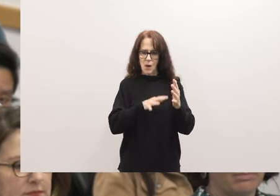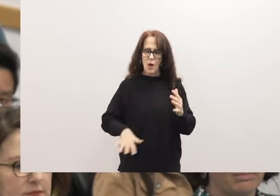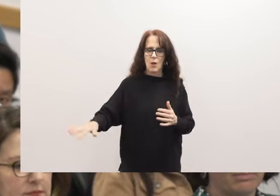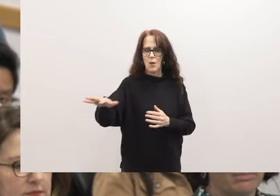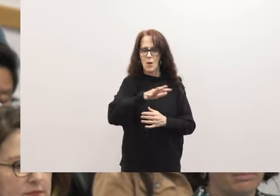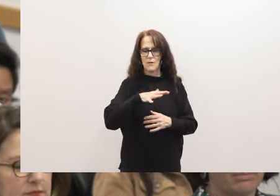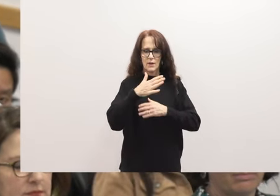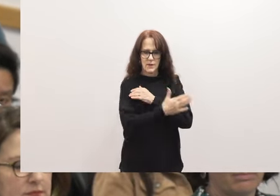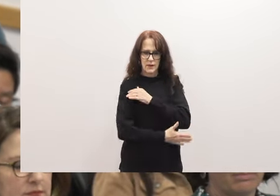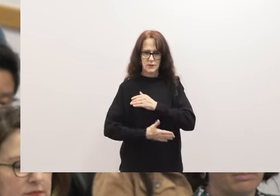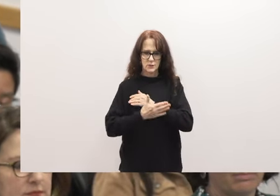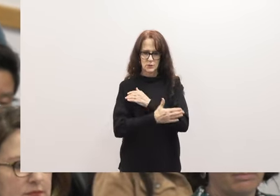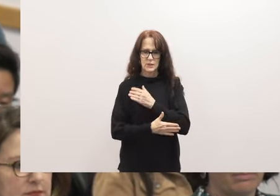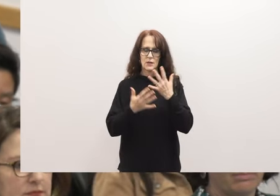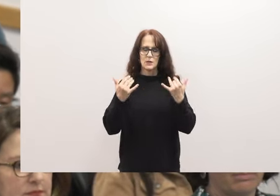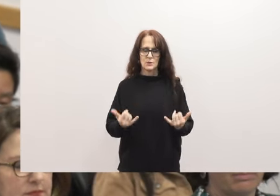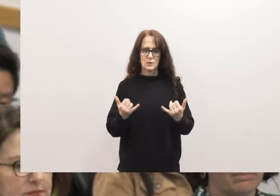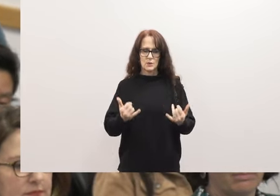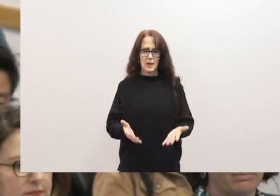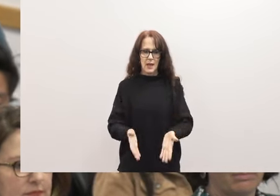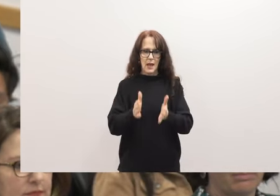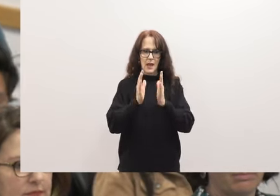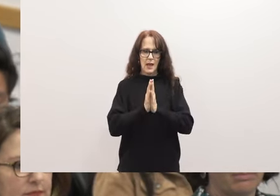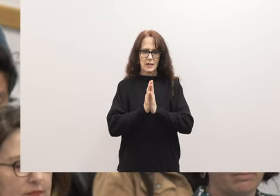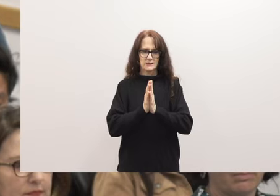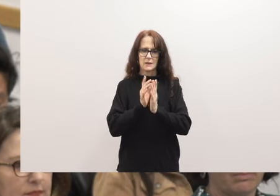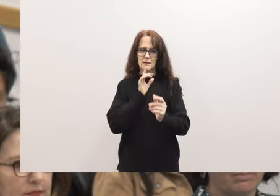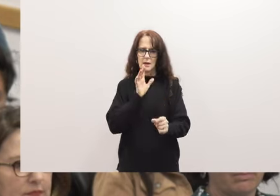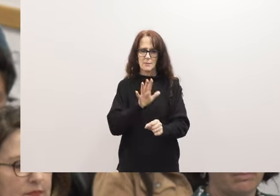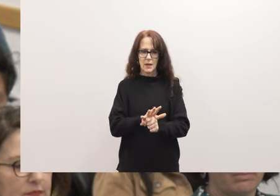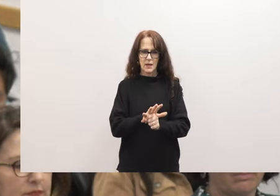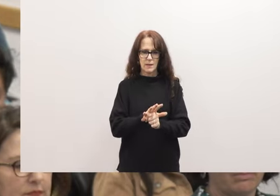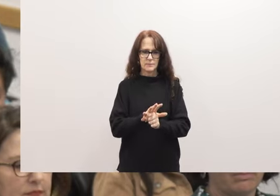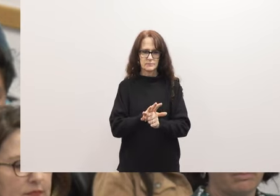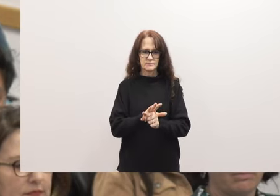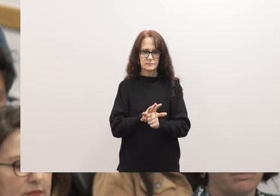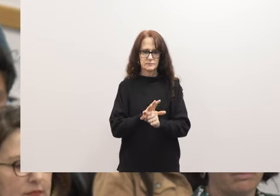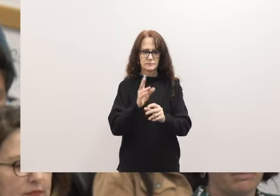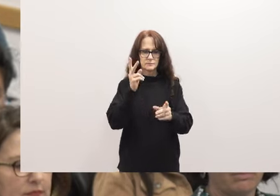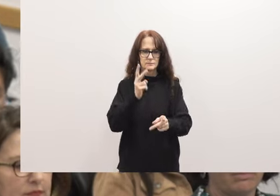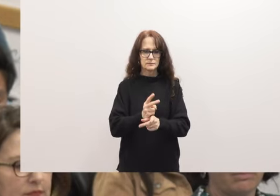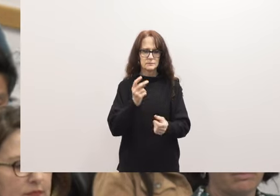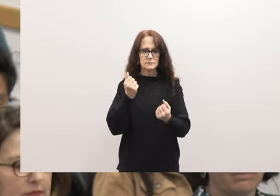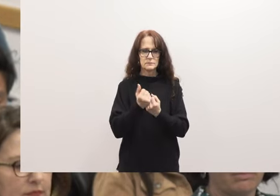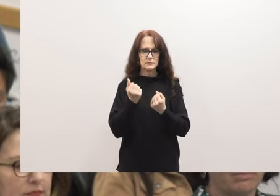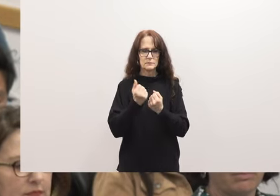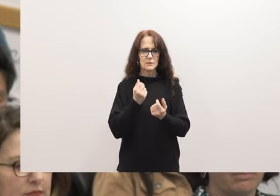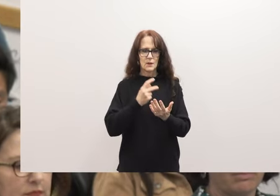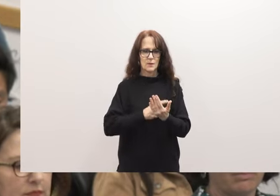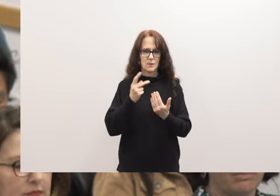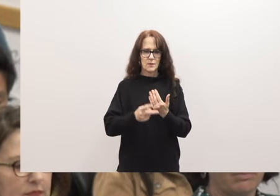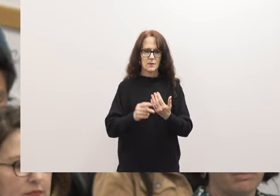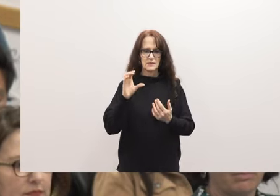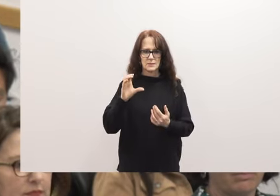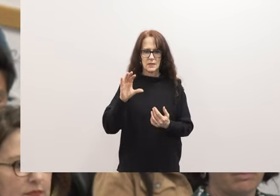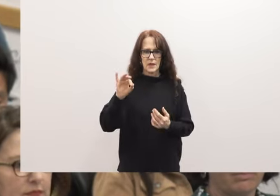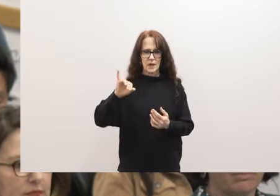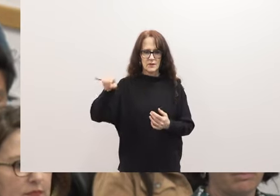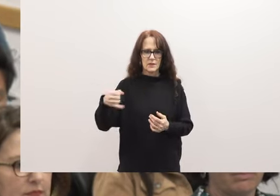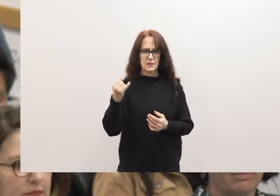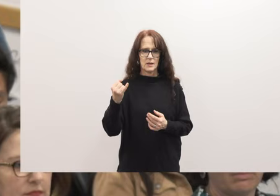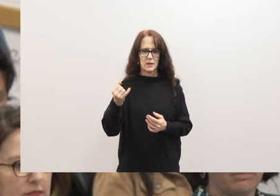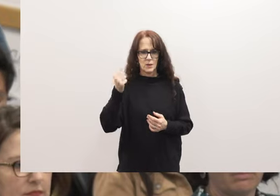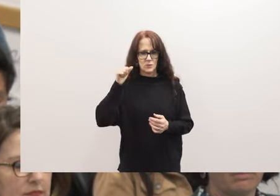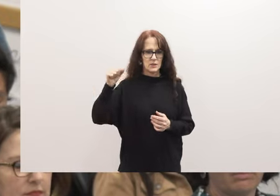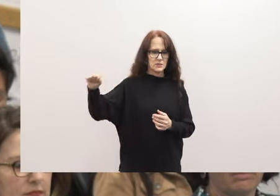I ask you to recommit, deepen your support for programs like CFJ,